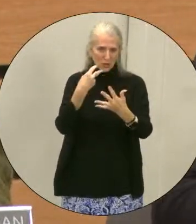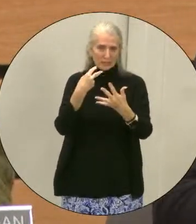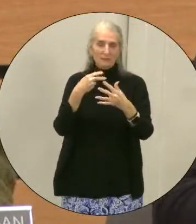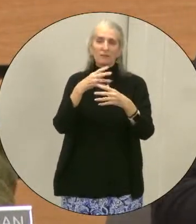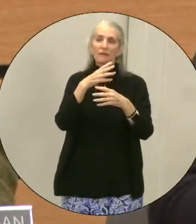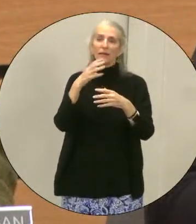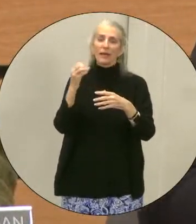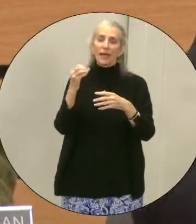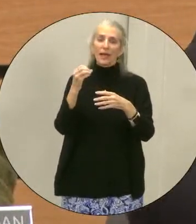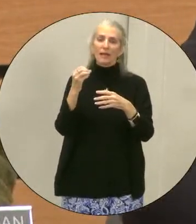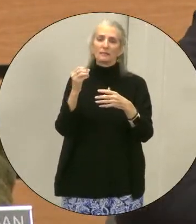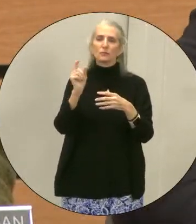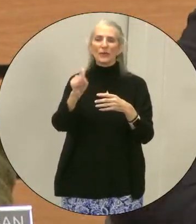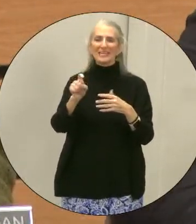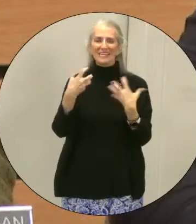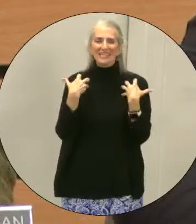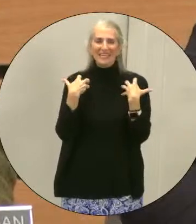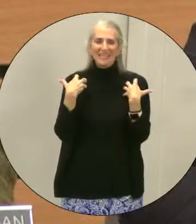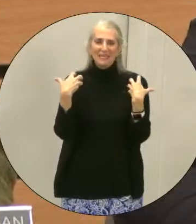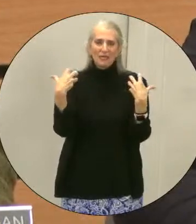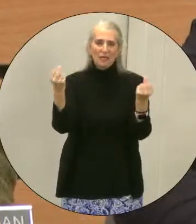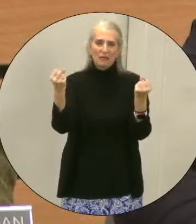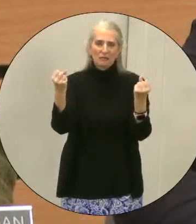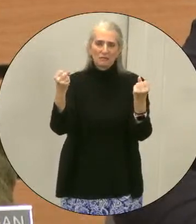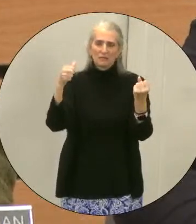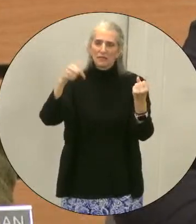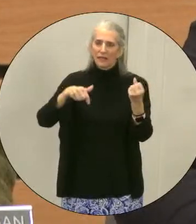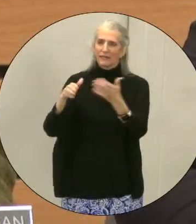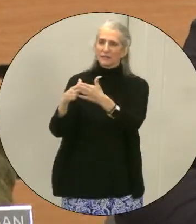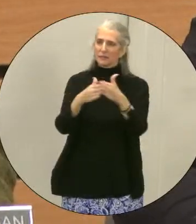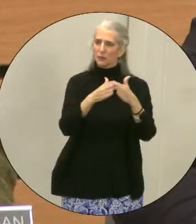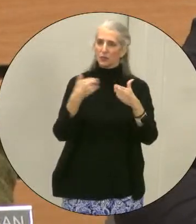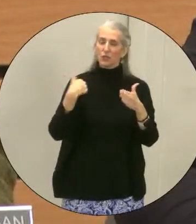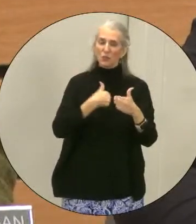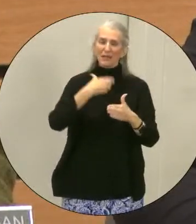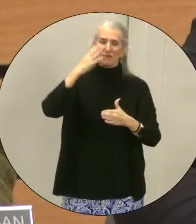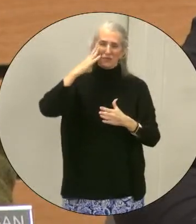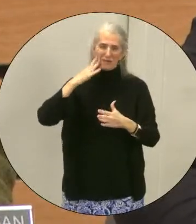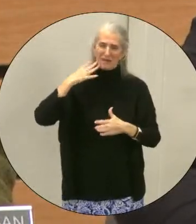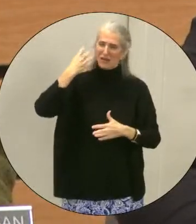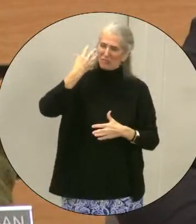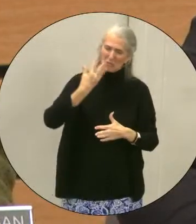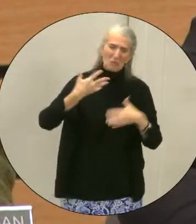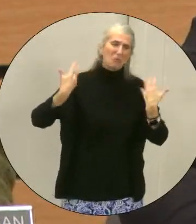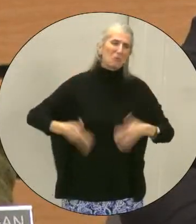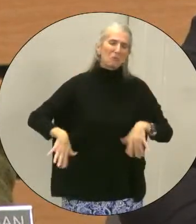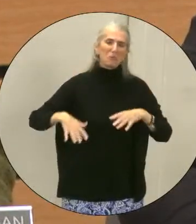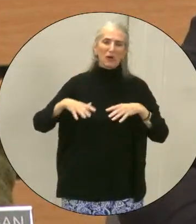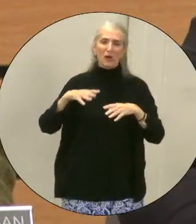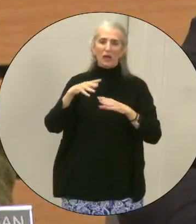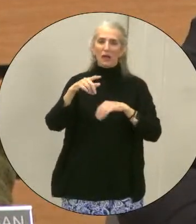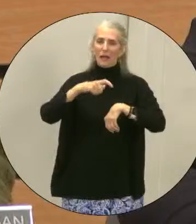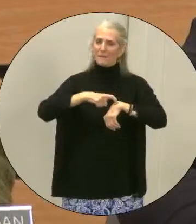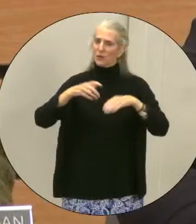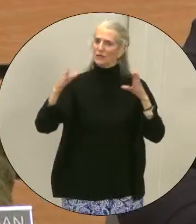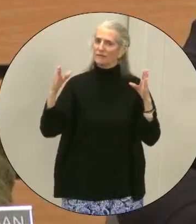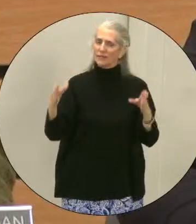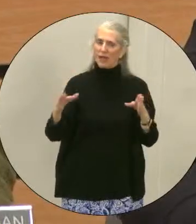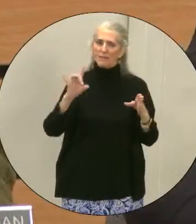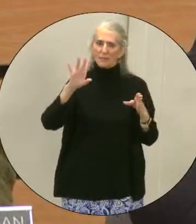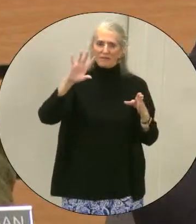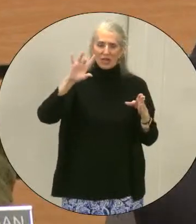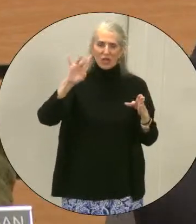need healing in this community. We have gone through a period of time that was very